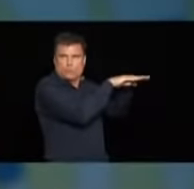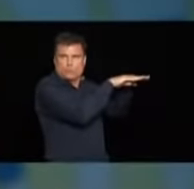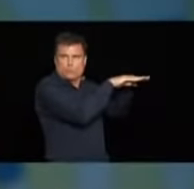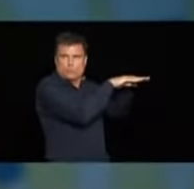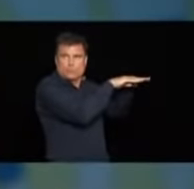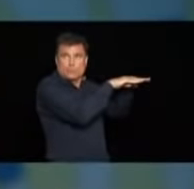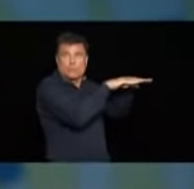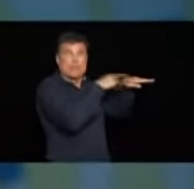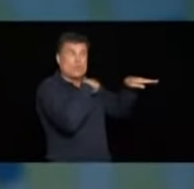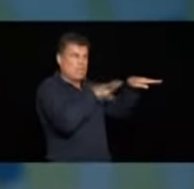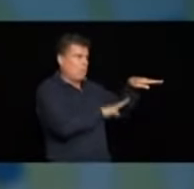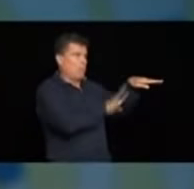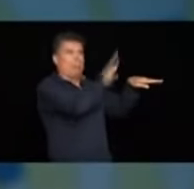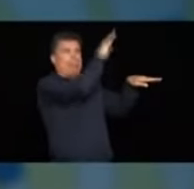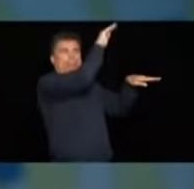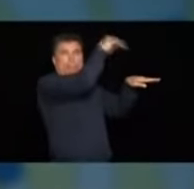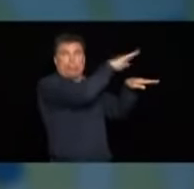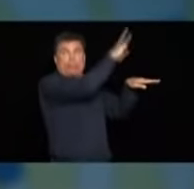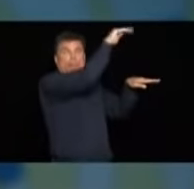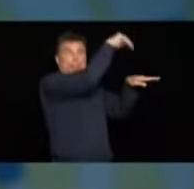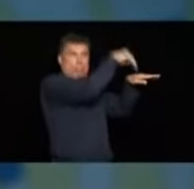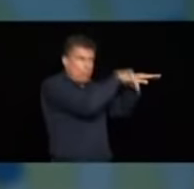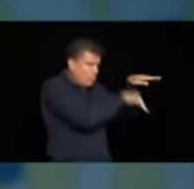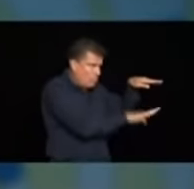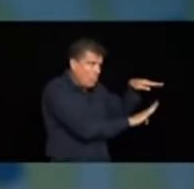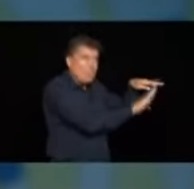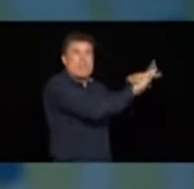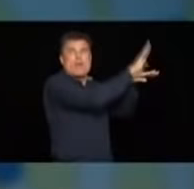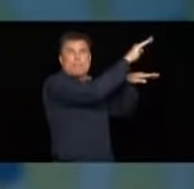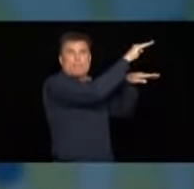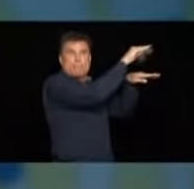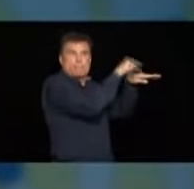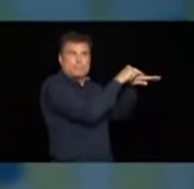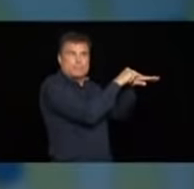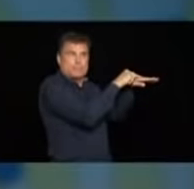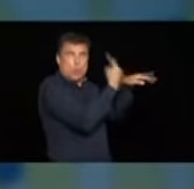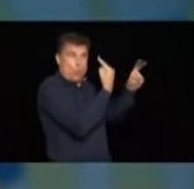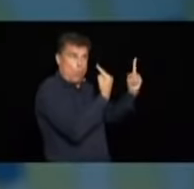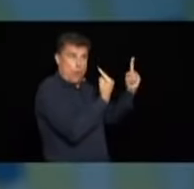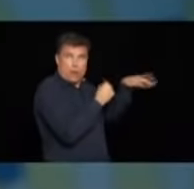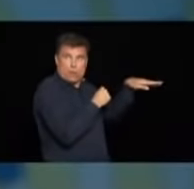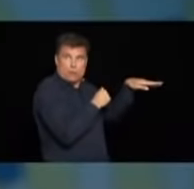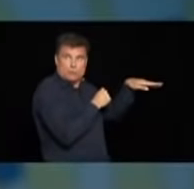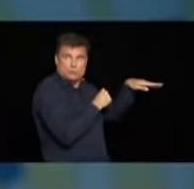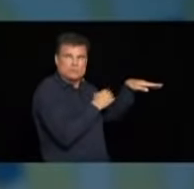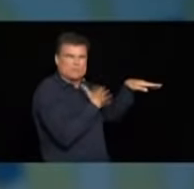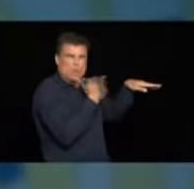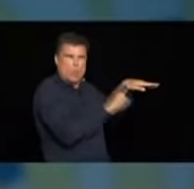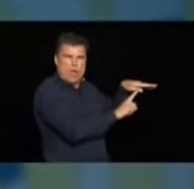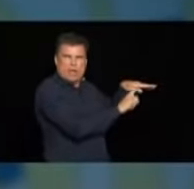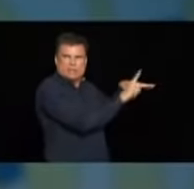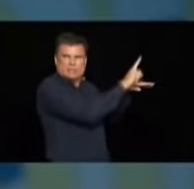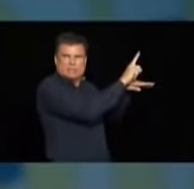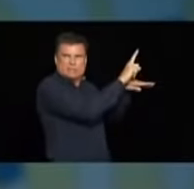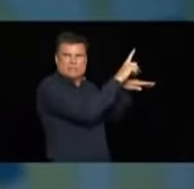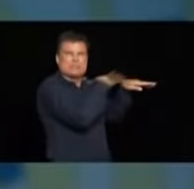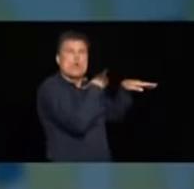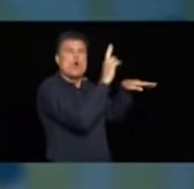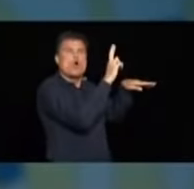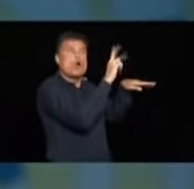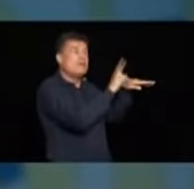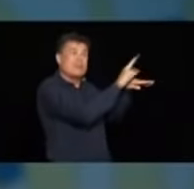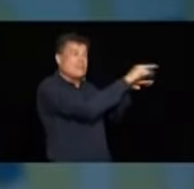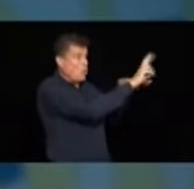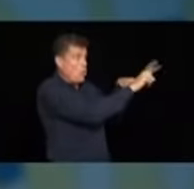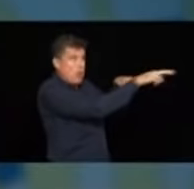of people, and that is pushes the R naught up. We've come down again with the measures that we've taken across the